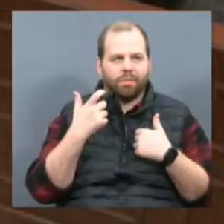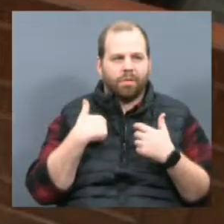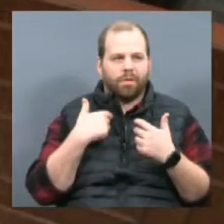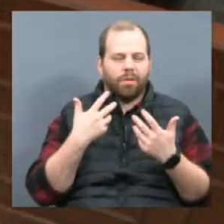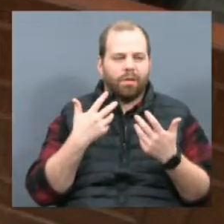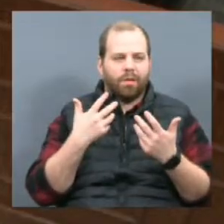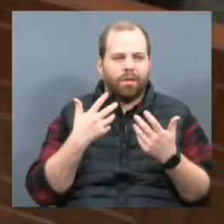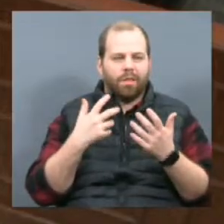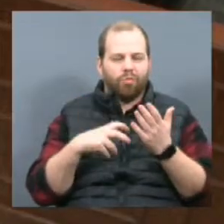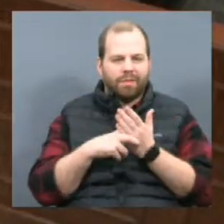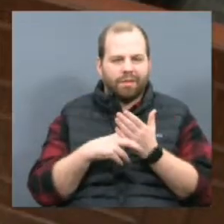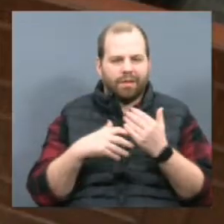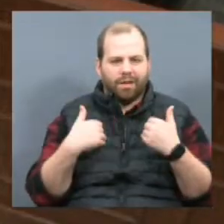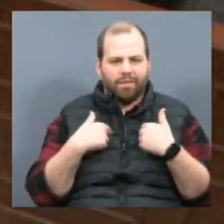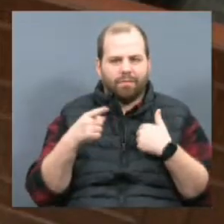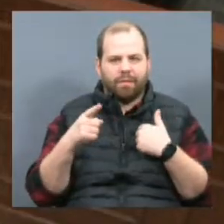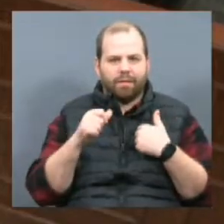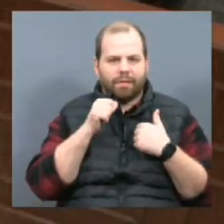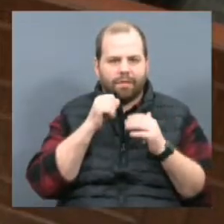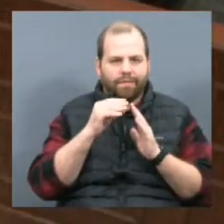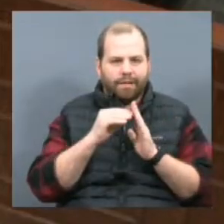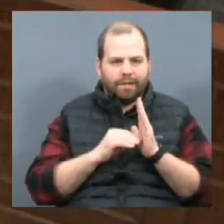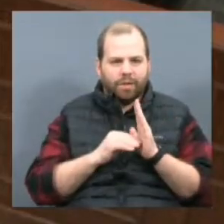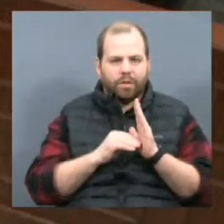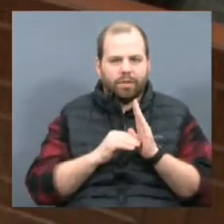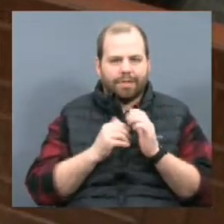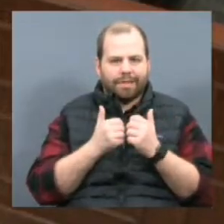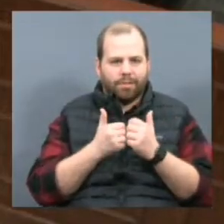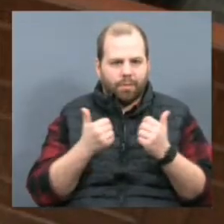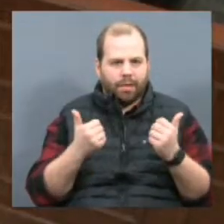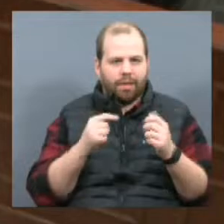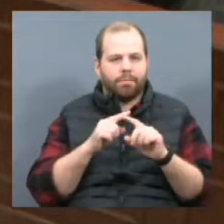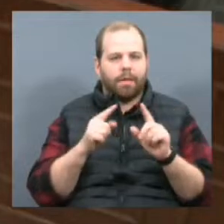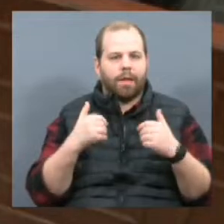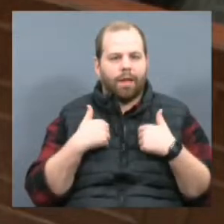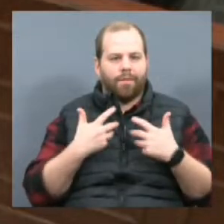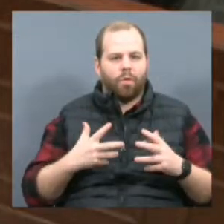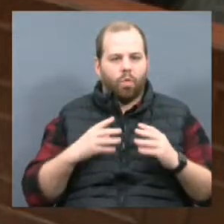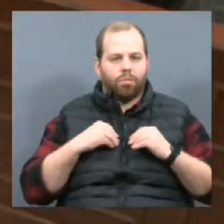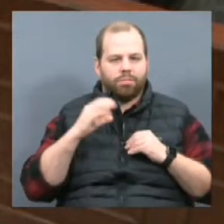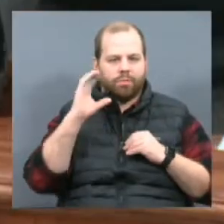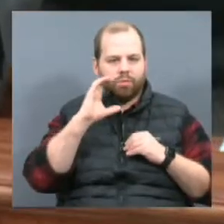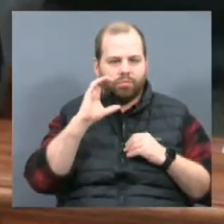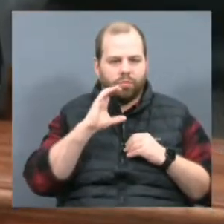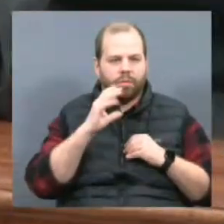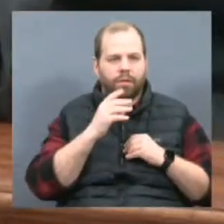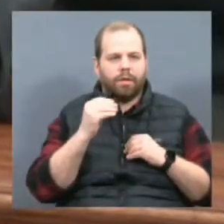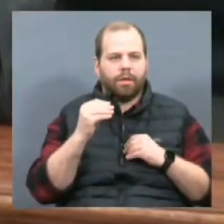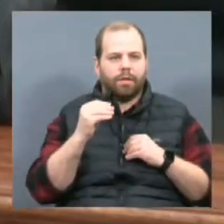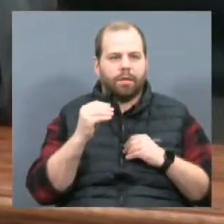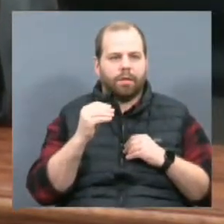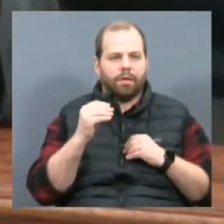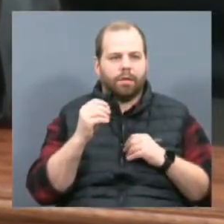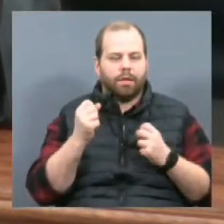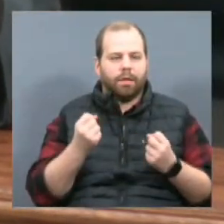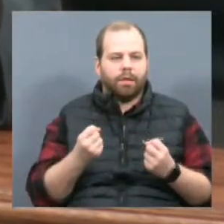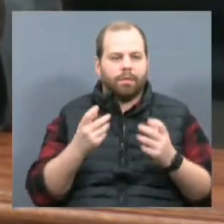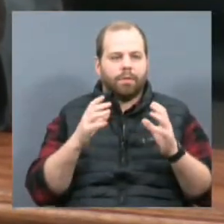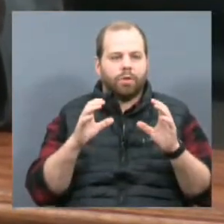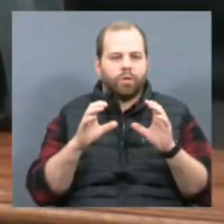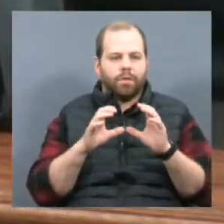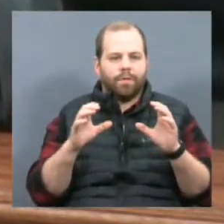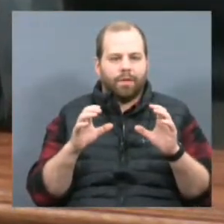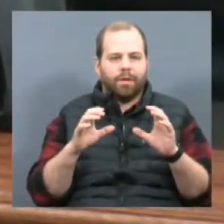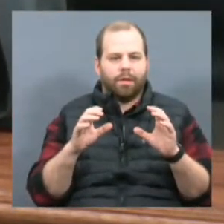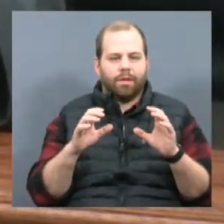so they didn't fill those out independently, but I do have the ownership search, and the number of certified mail